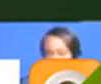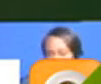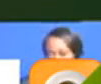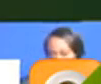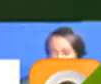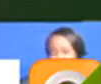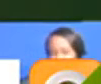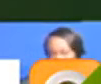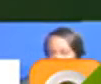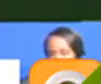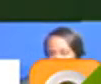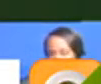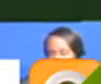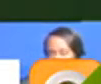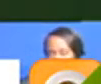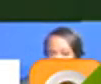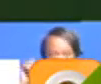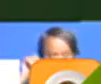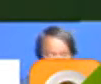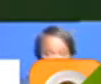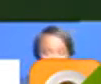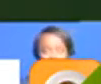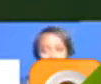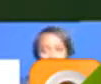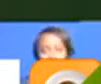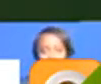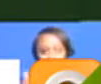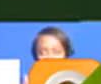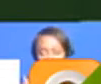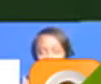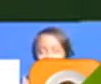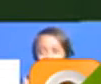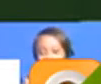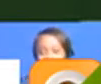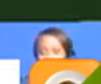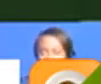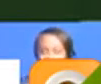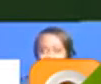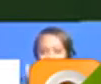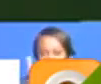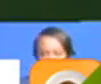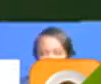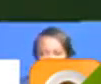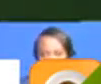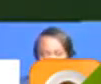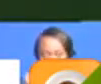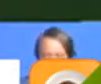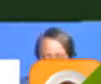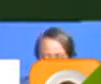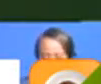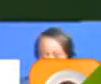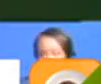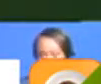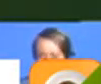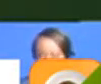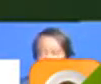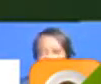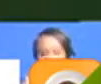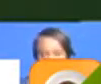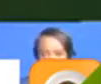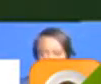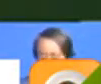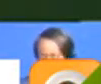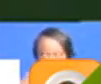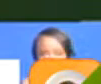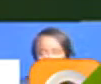and be professional public servants, carry out their mandate professionally,